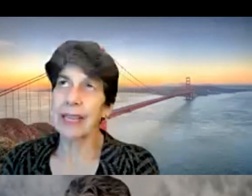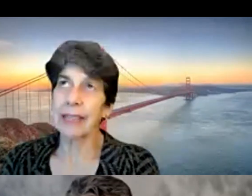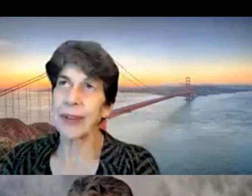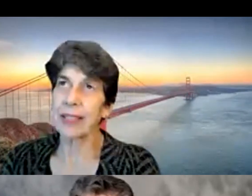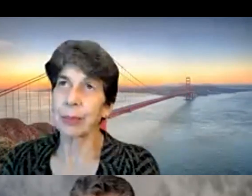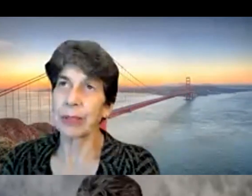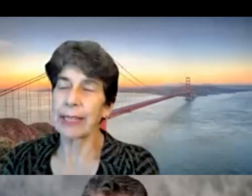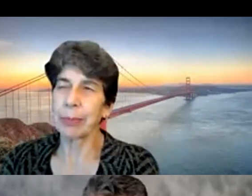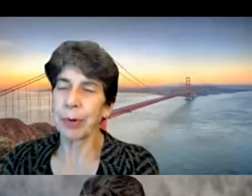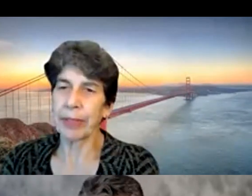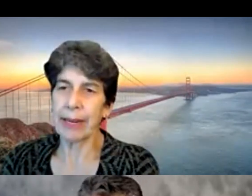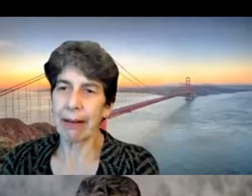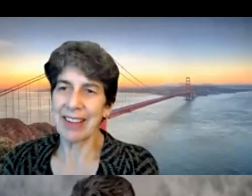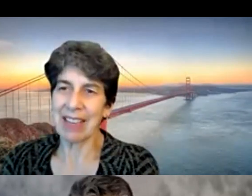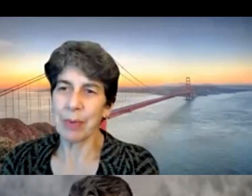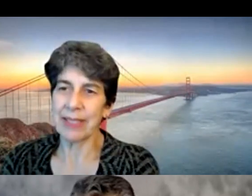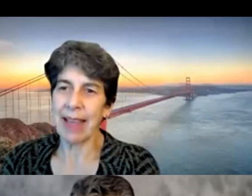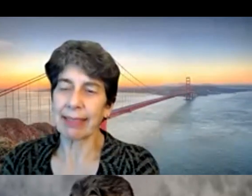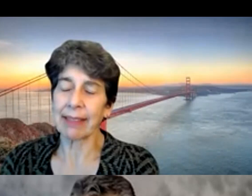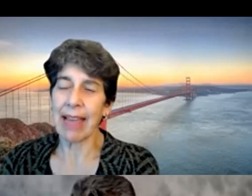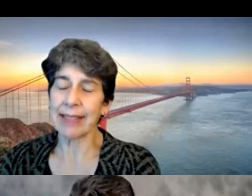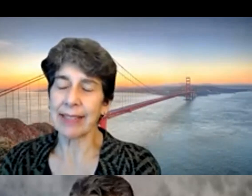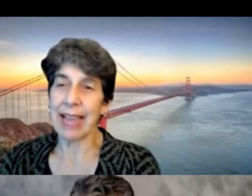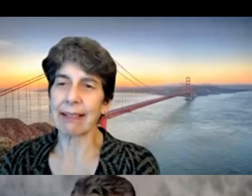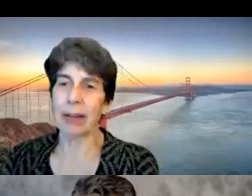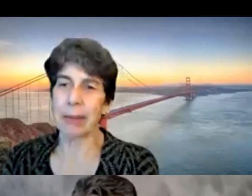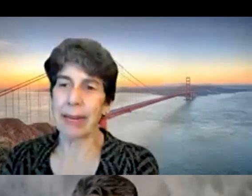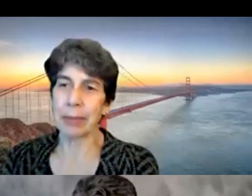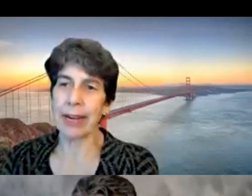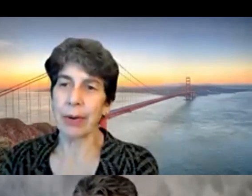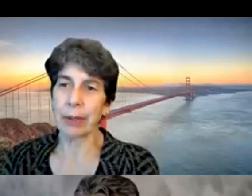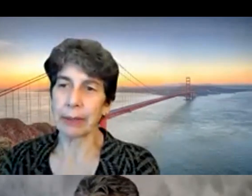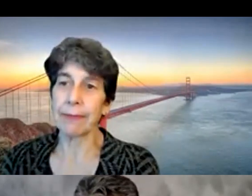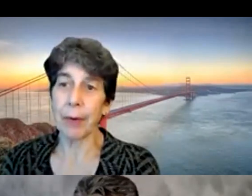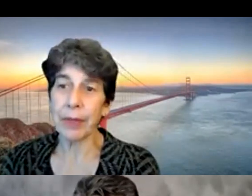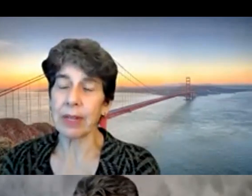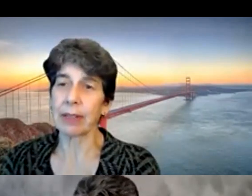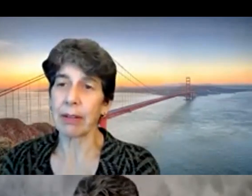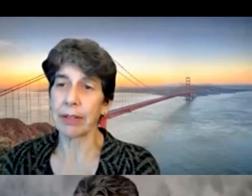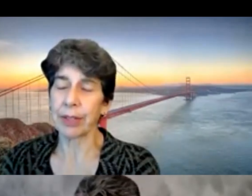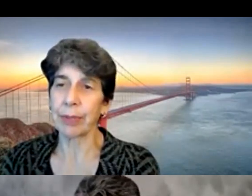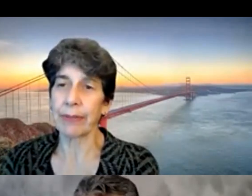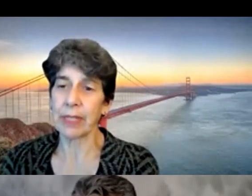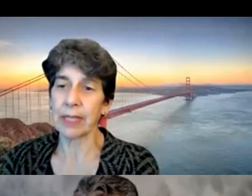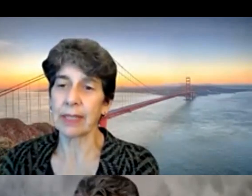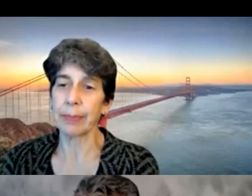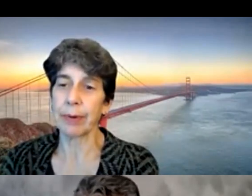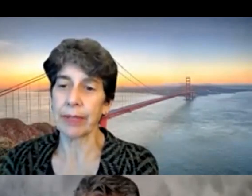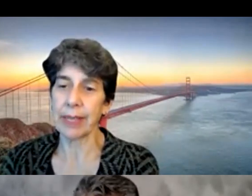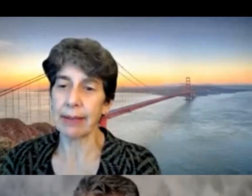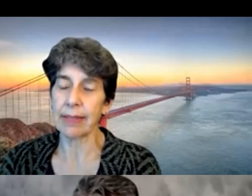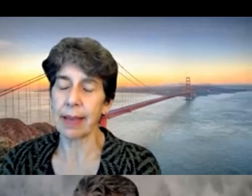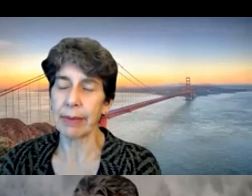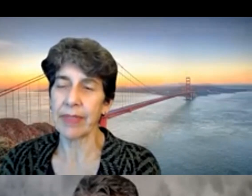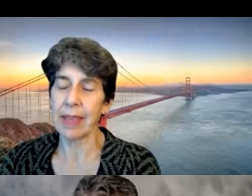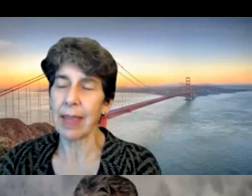know, you've identified some really important areas. I wasn't at the last DACLAC meeting, but I know it really focused on long-term services and